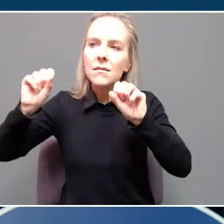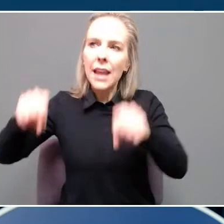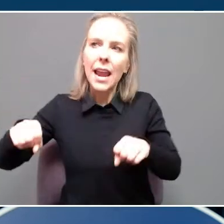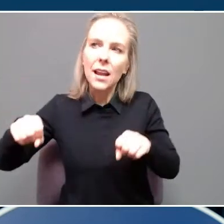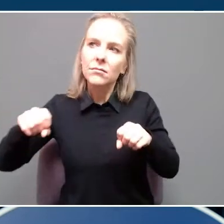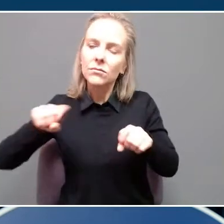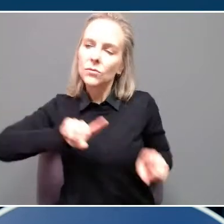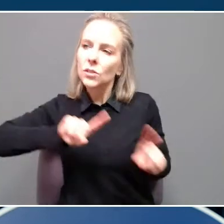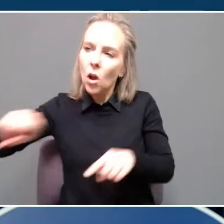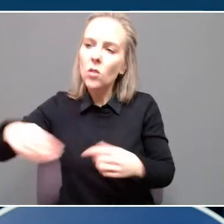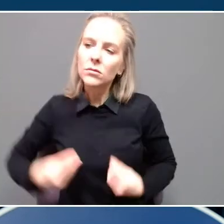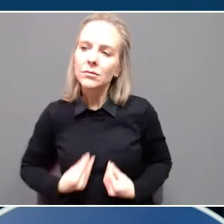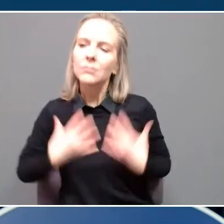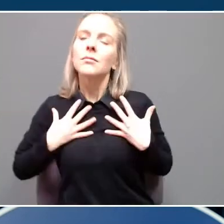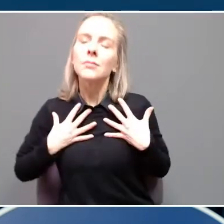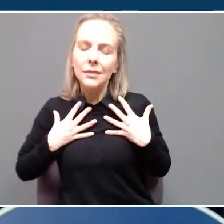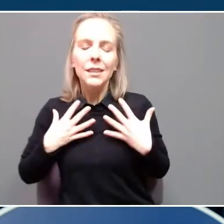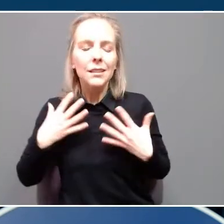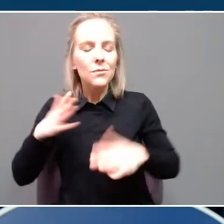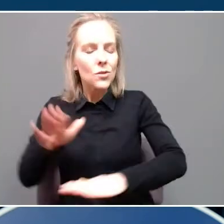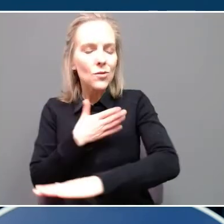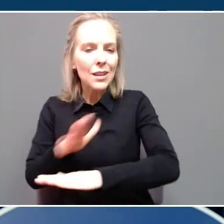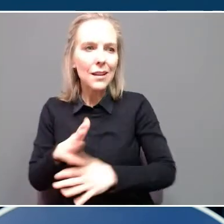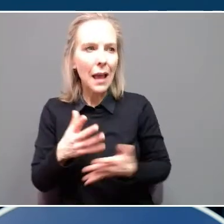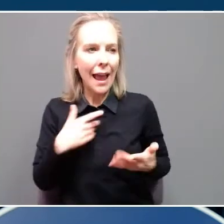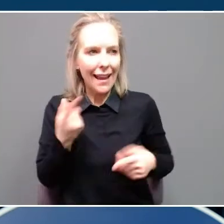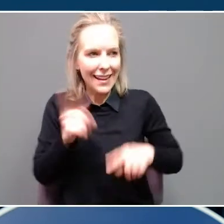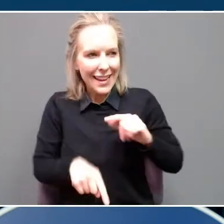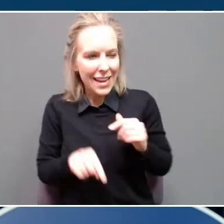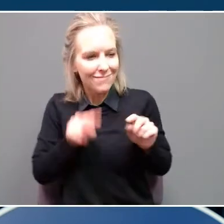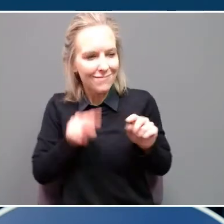I was asked, what do we think that